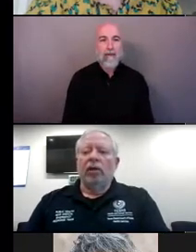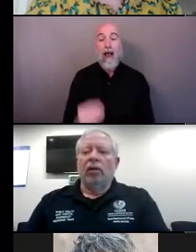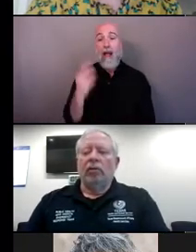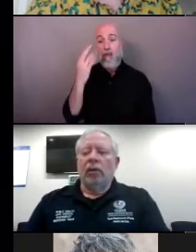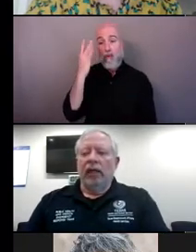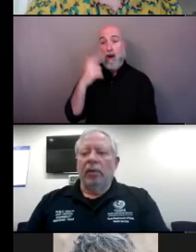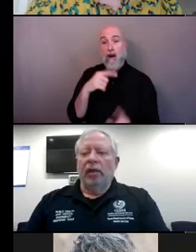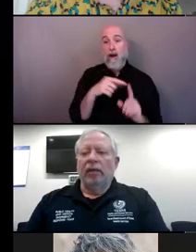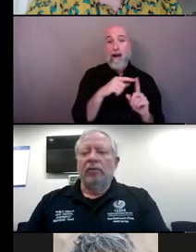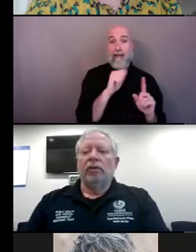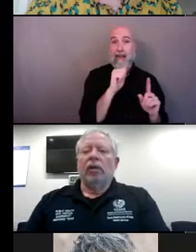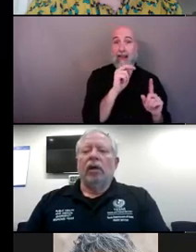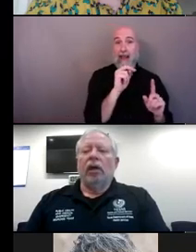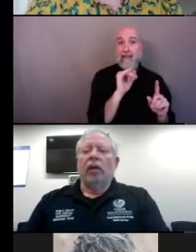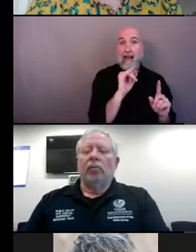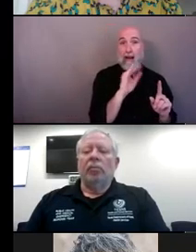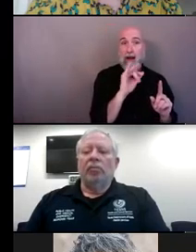the monoclonal antibodies,